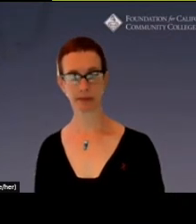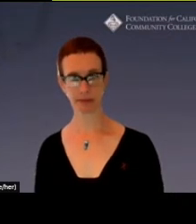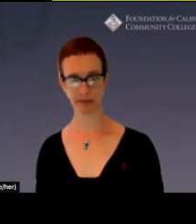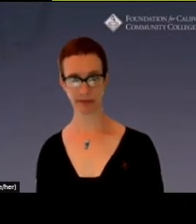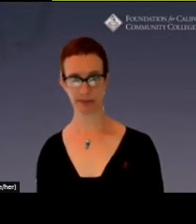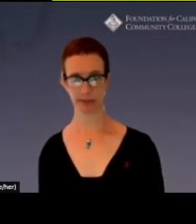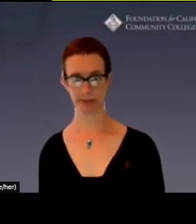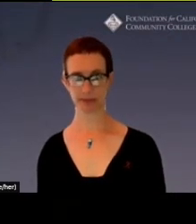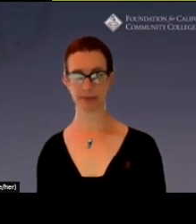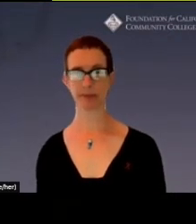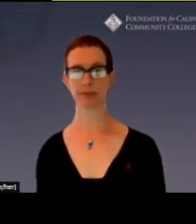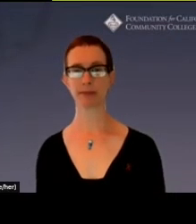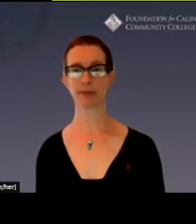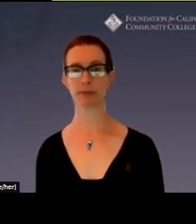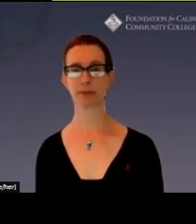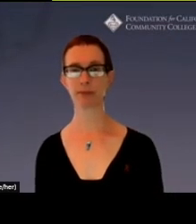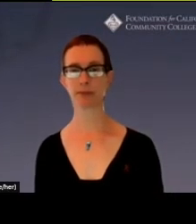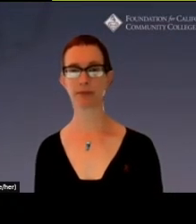that question yet.